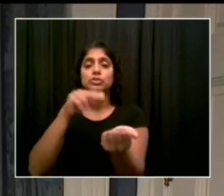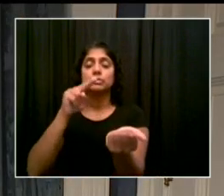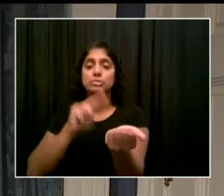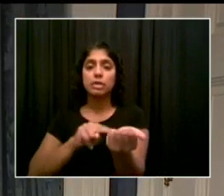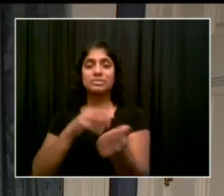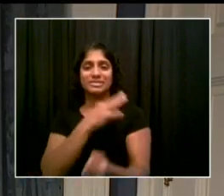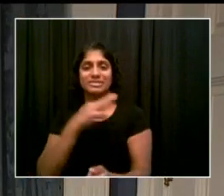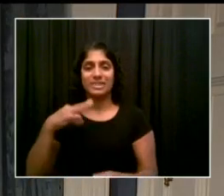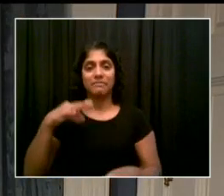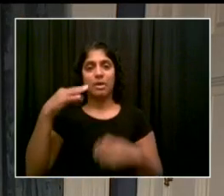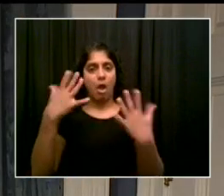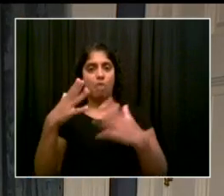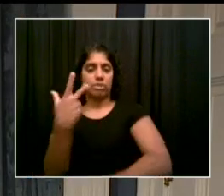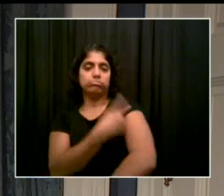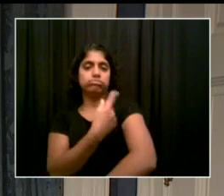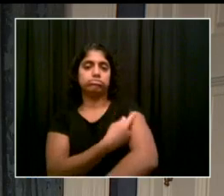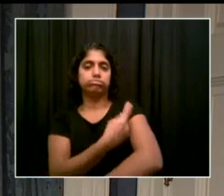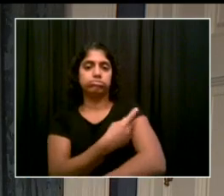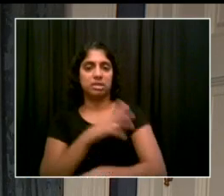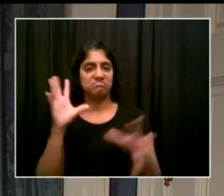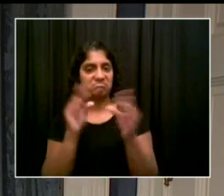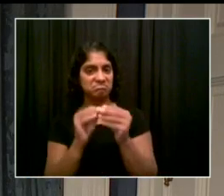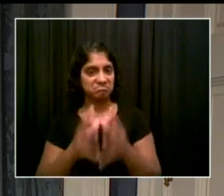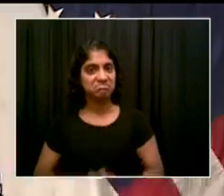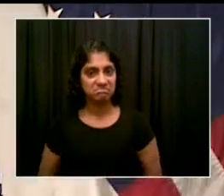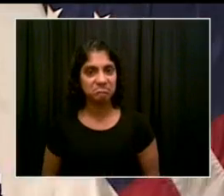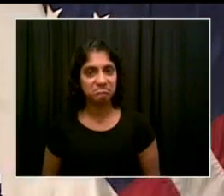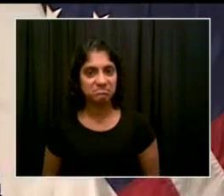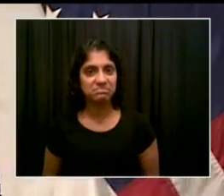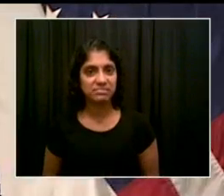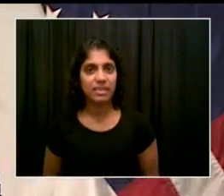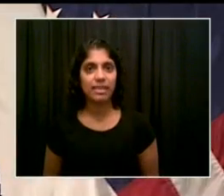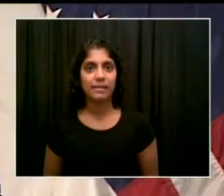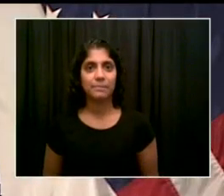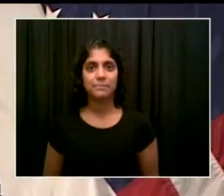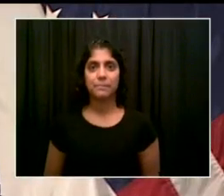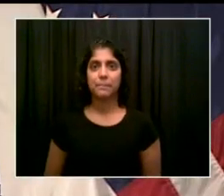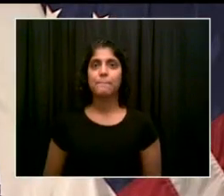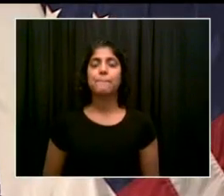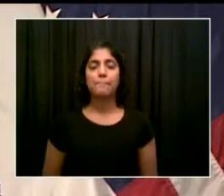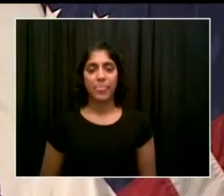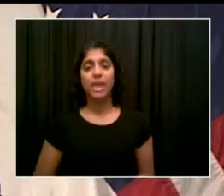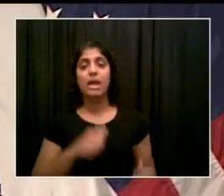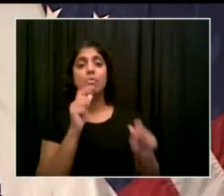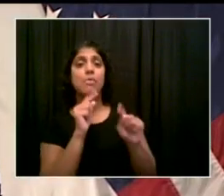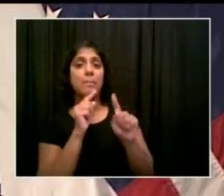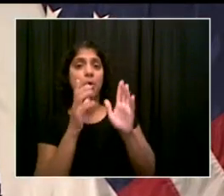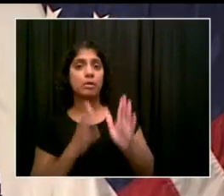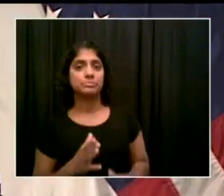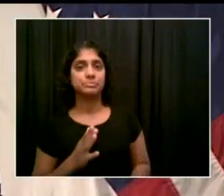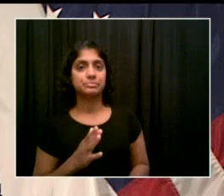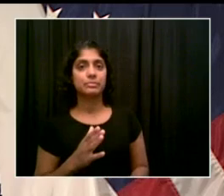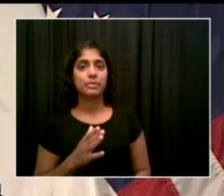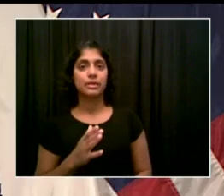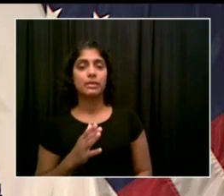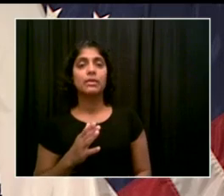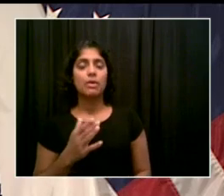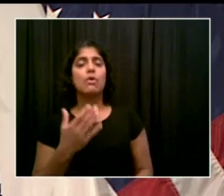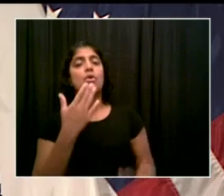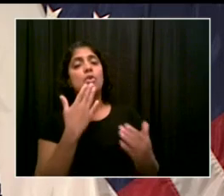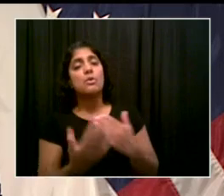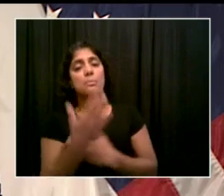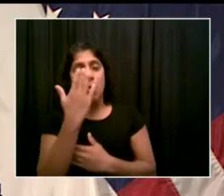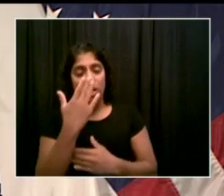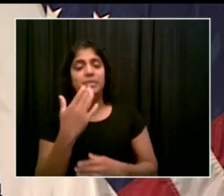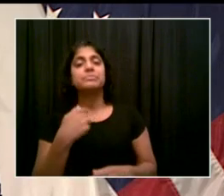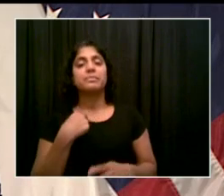WNBC. Good morning, Mr. Mayor and everyone on the call. Mayor, aren't you allowing those who have chosen not to